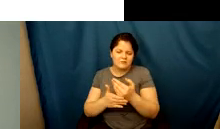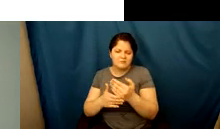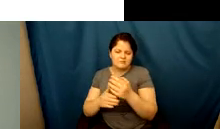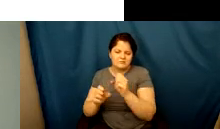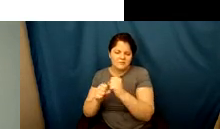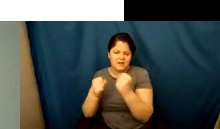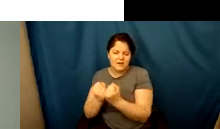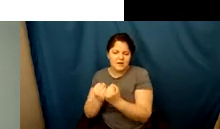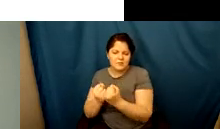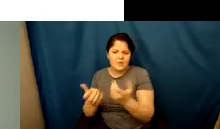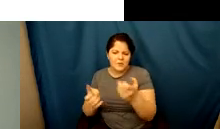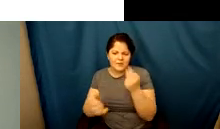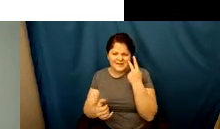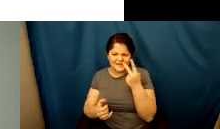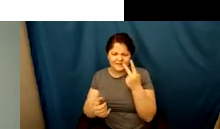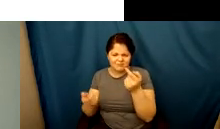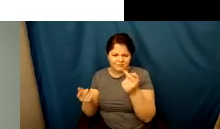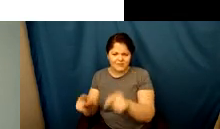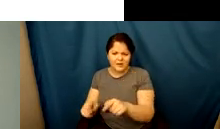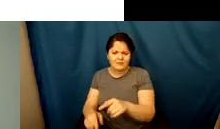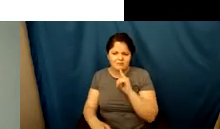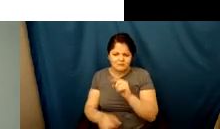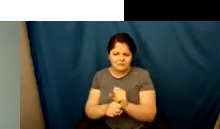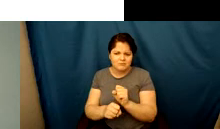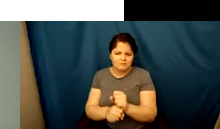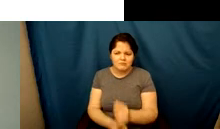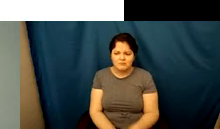we want to see for sure.